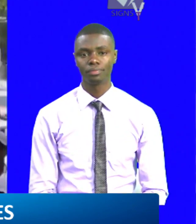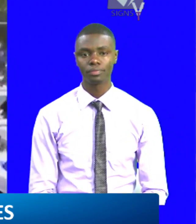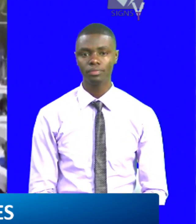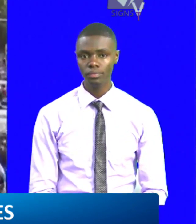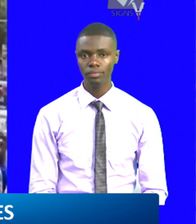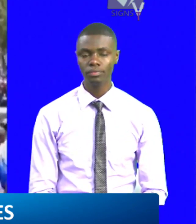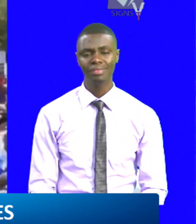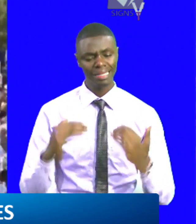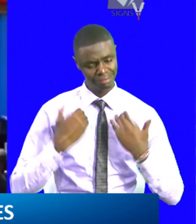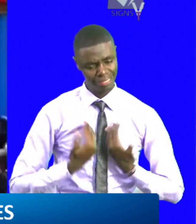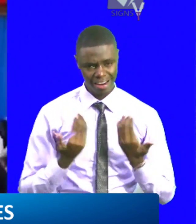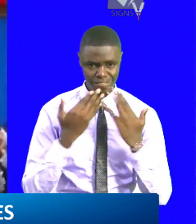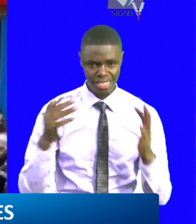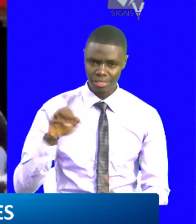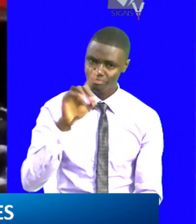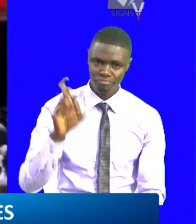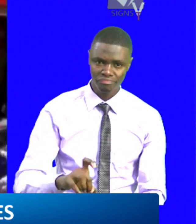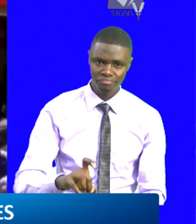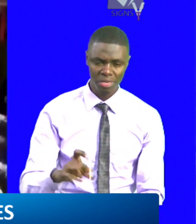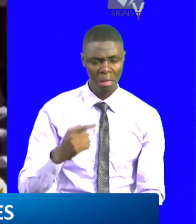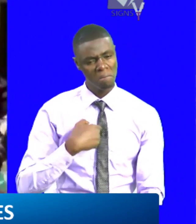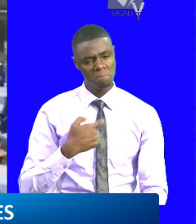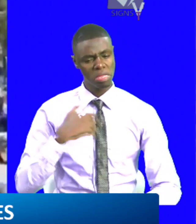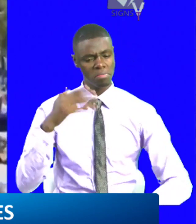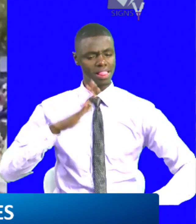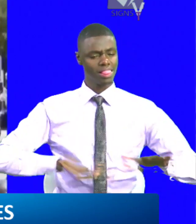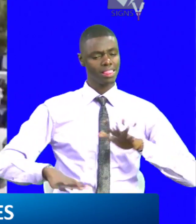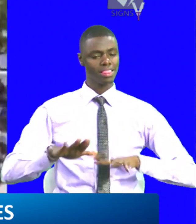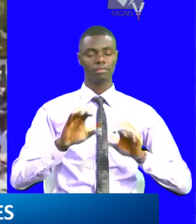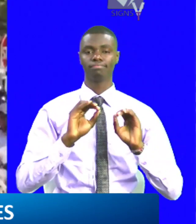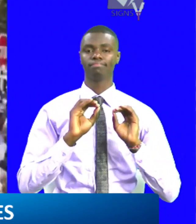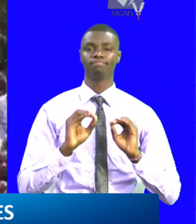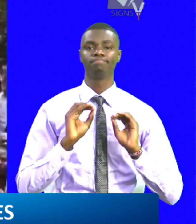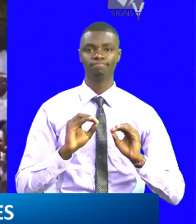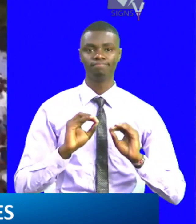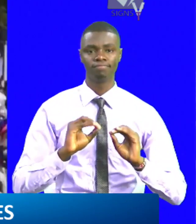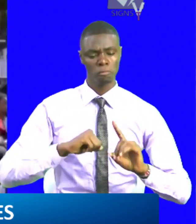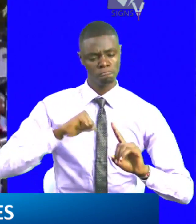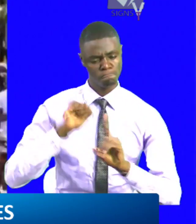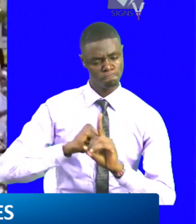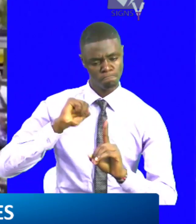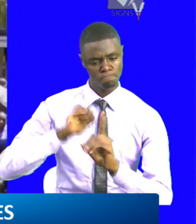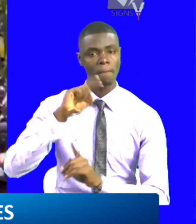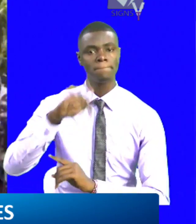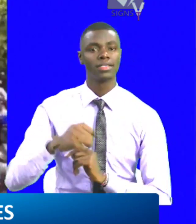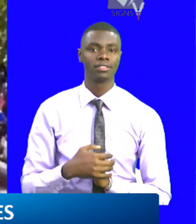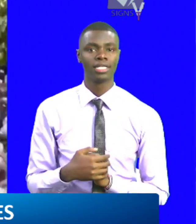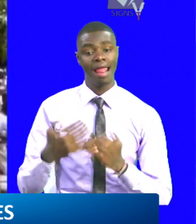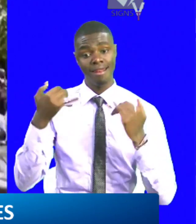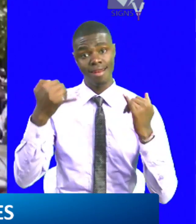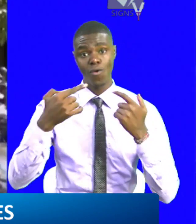yote. Kwa hivyo imekuwa adimu sana. Wakaniambia mimi wamechoka.